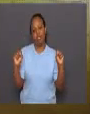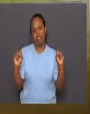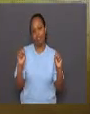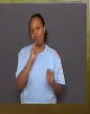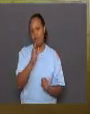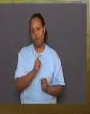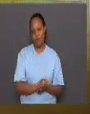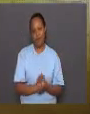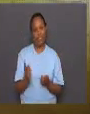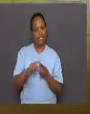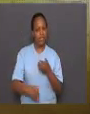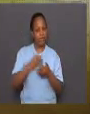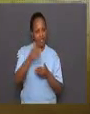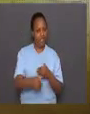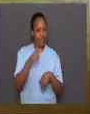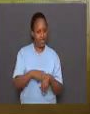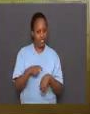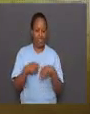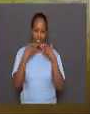conflict management.